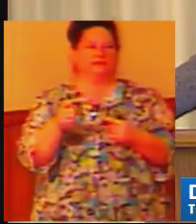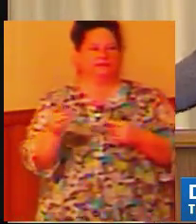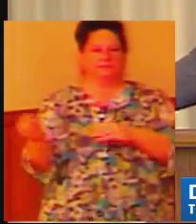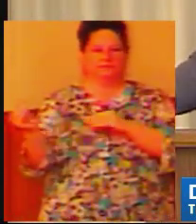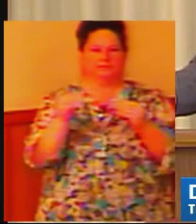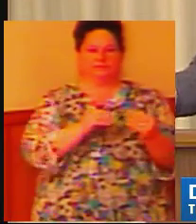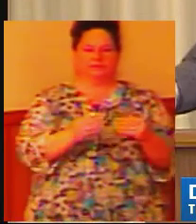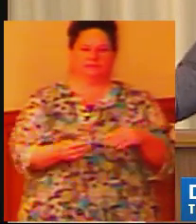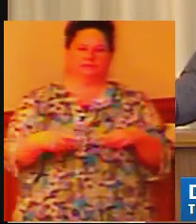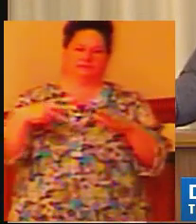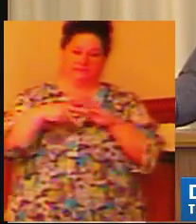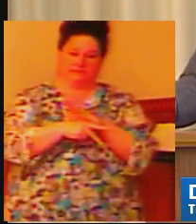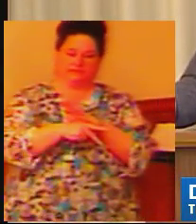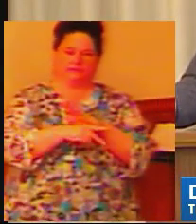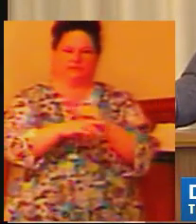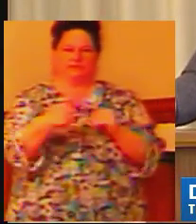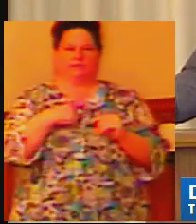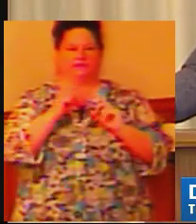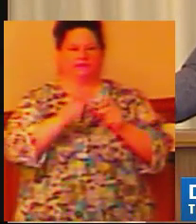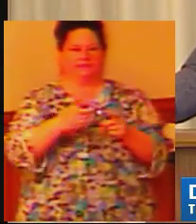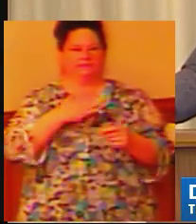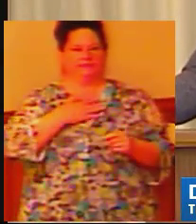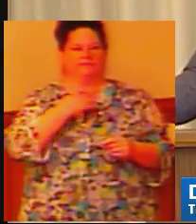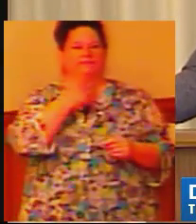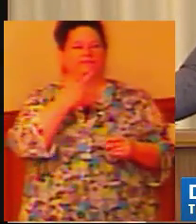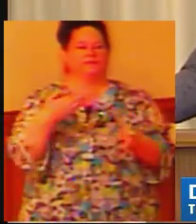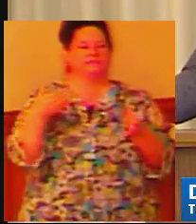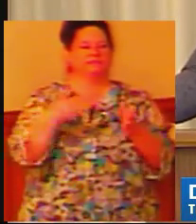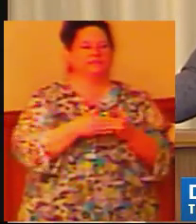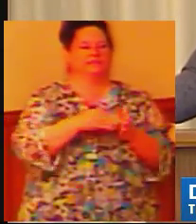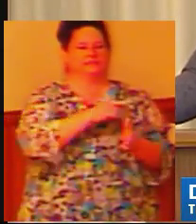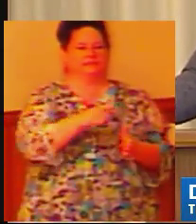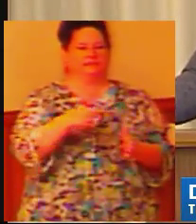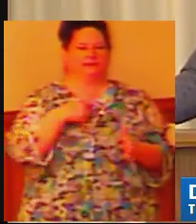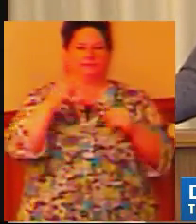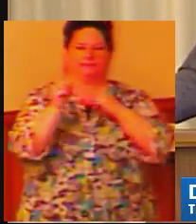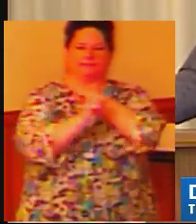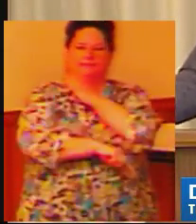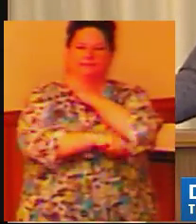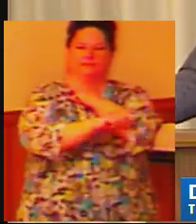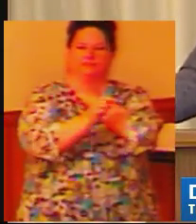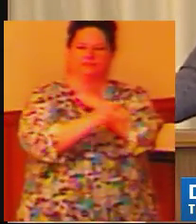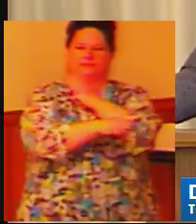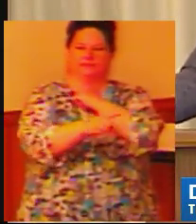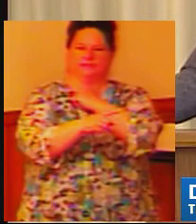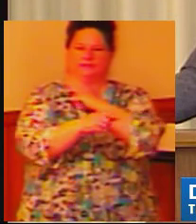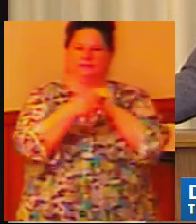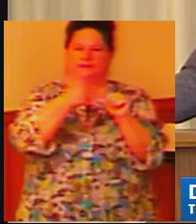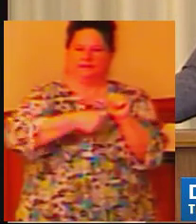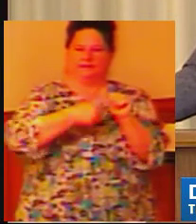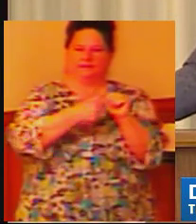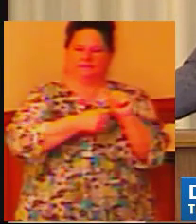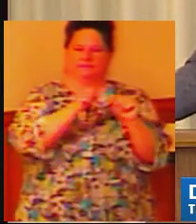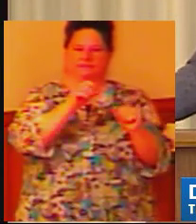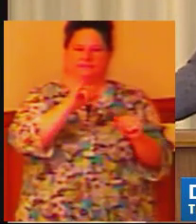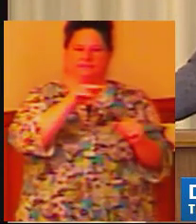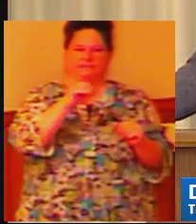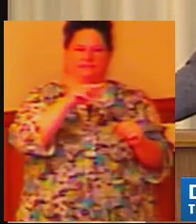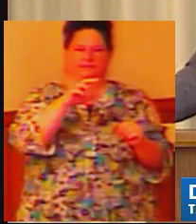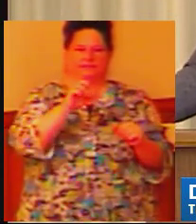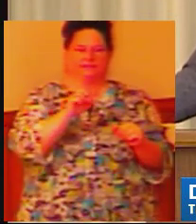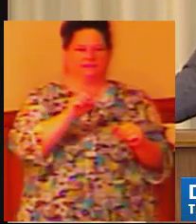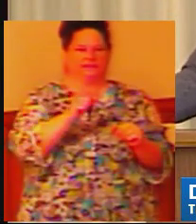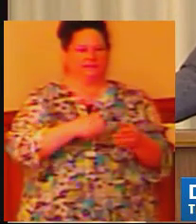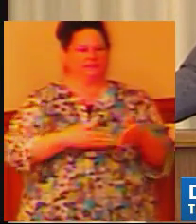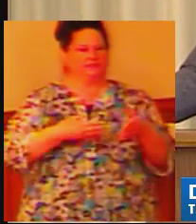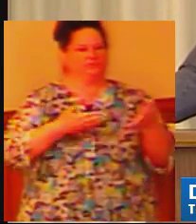and when they were put to death, I gave my voice against them. And I punished them oft in every synagogue and compelled them to